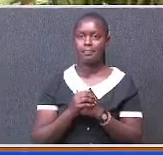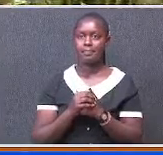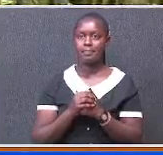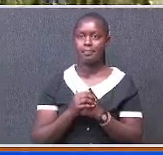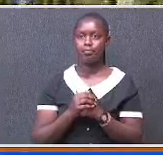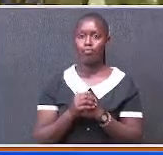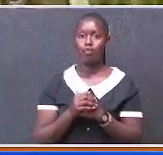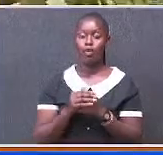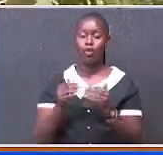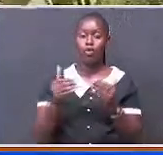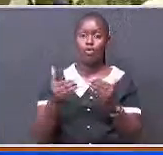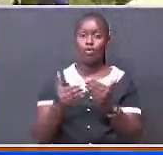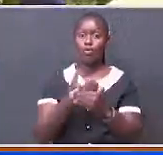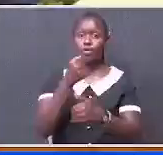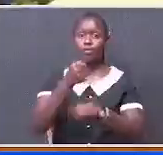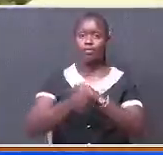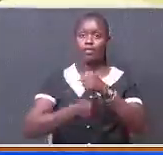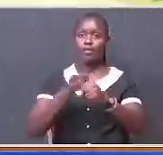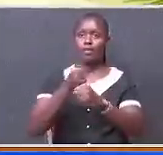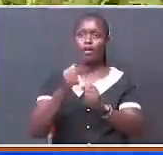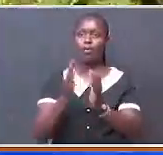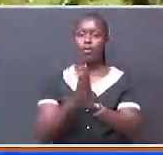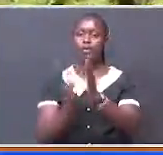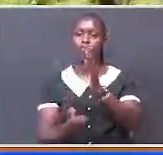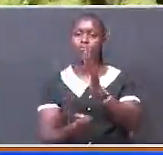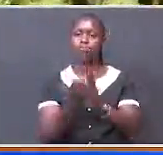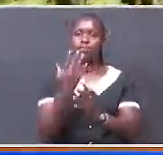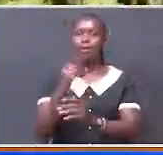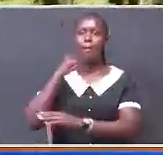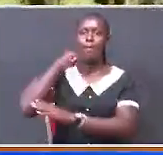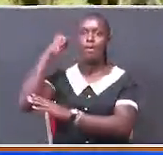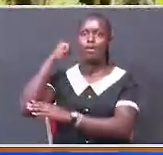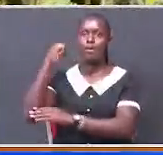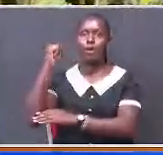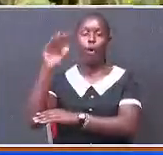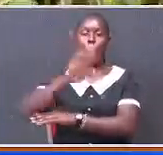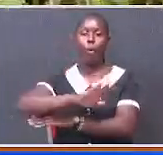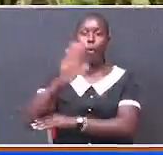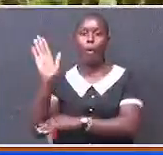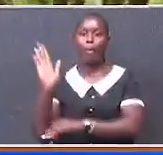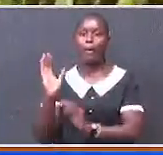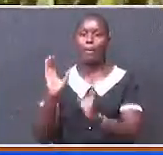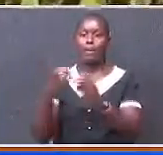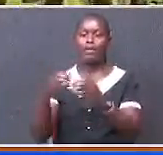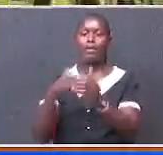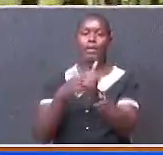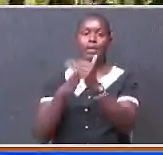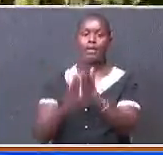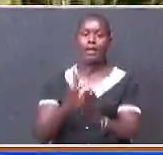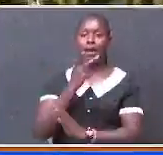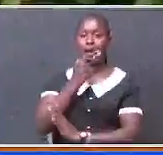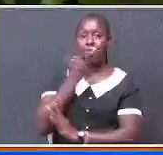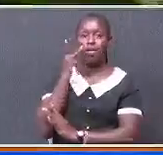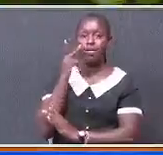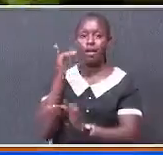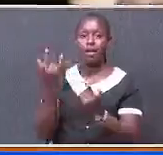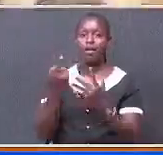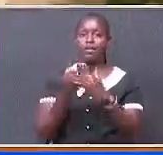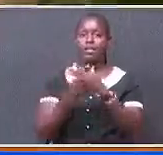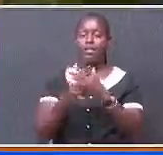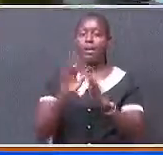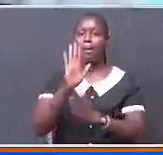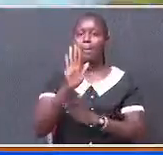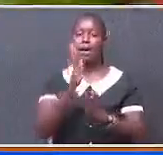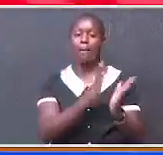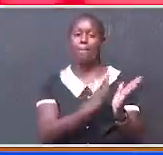The new year seems to have come with a renewed political impetus in the Wiper Party camp, with its leader Kalonzo Musyoka seemingly kick-starting his plan